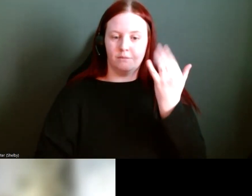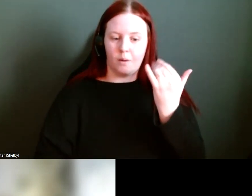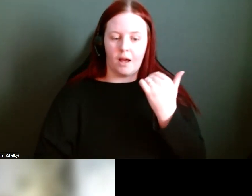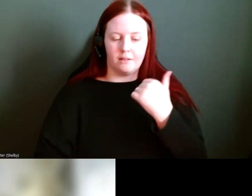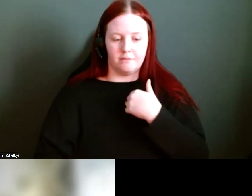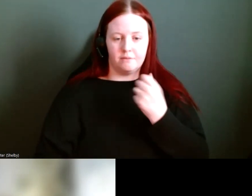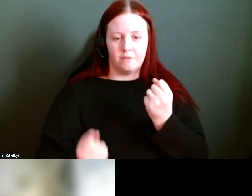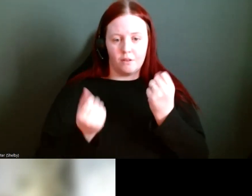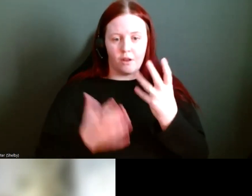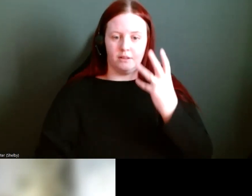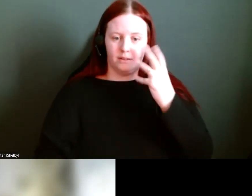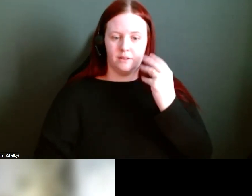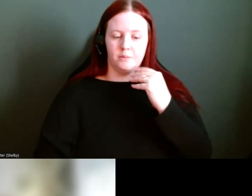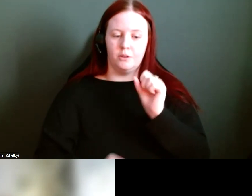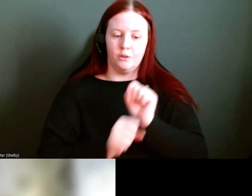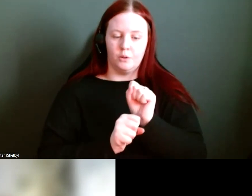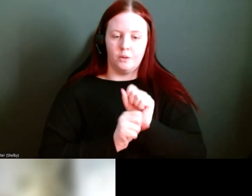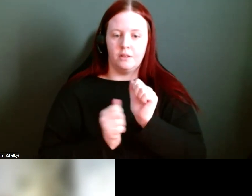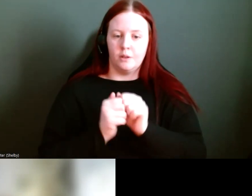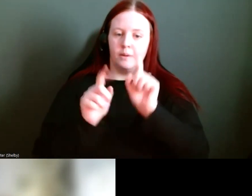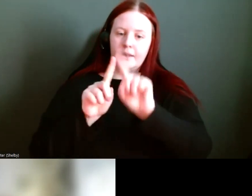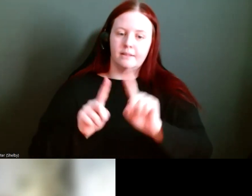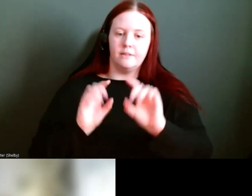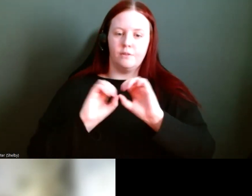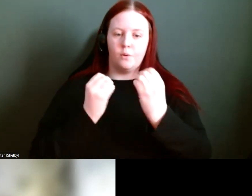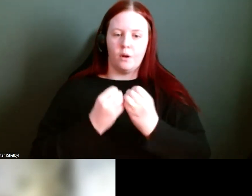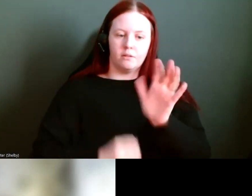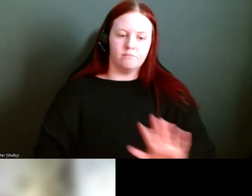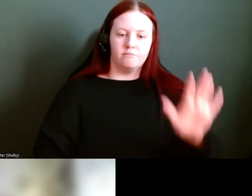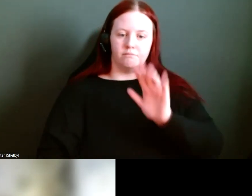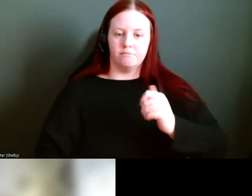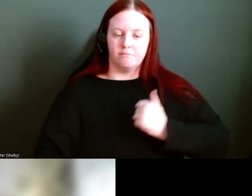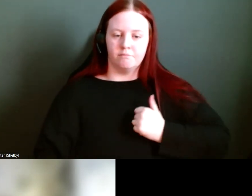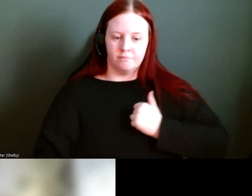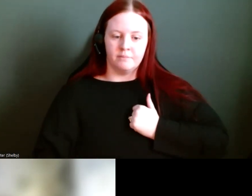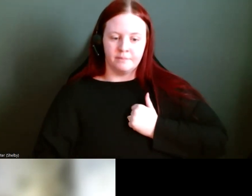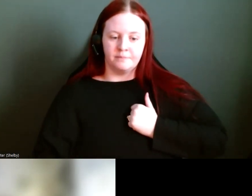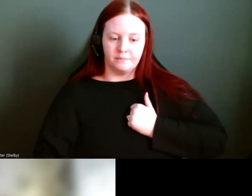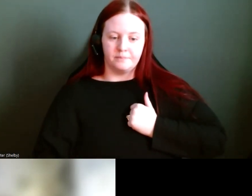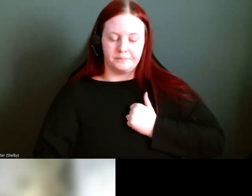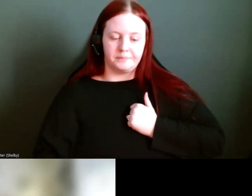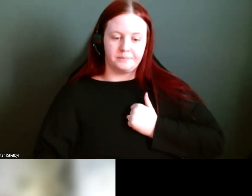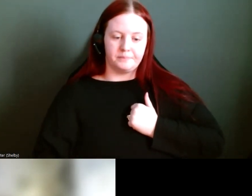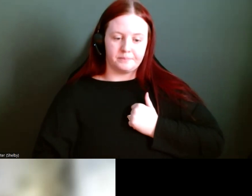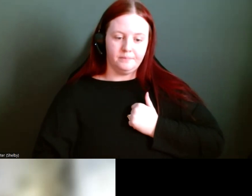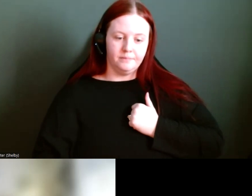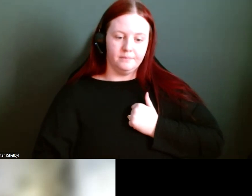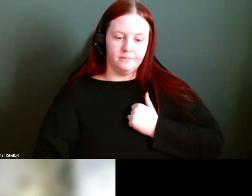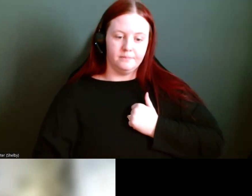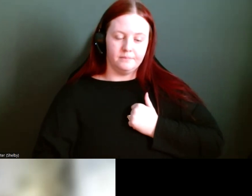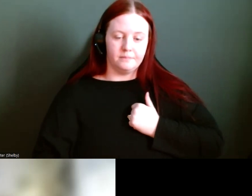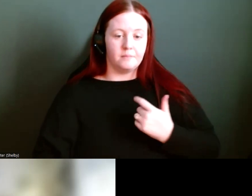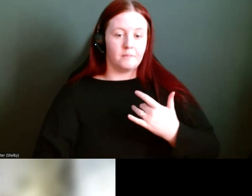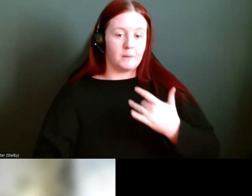experience working directly with organizations across Canada in first assessing where